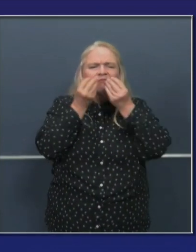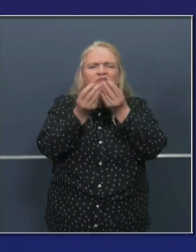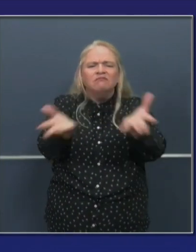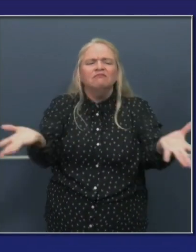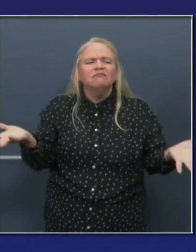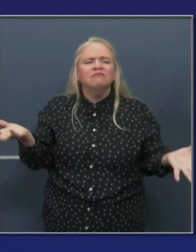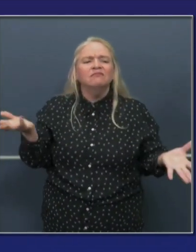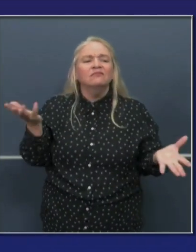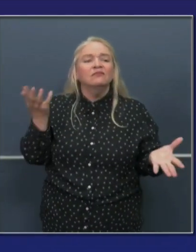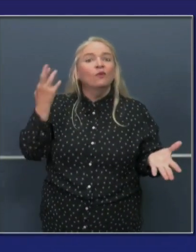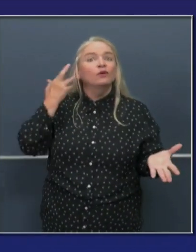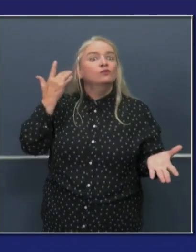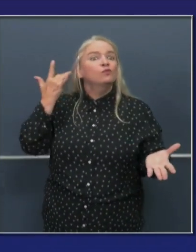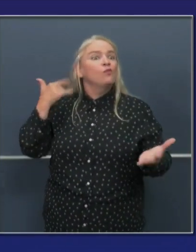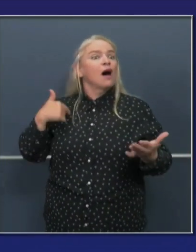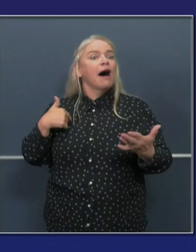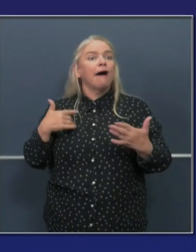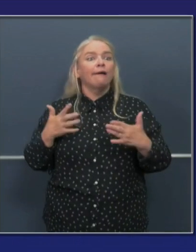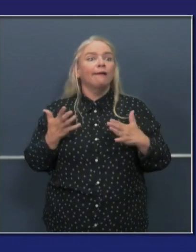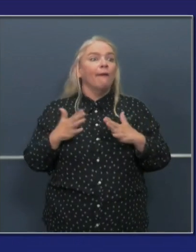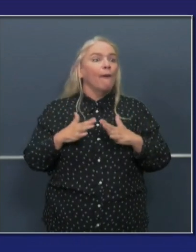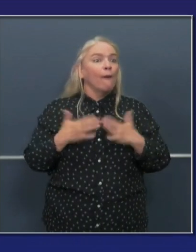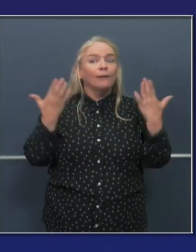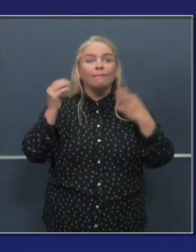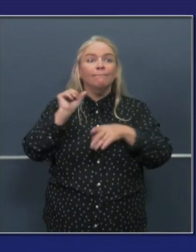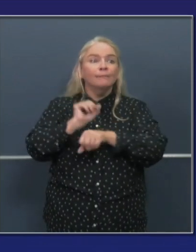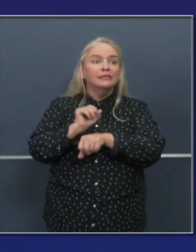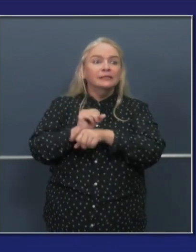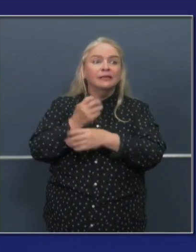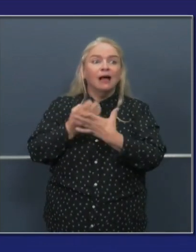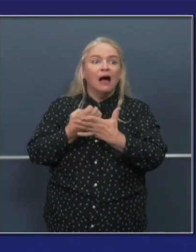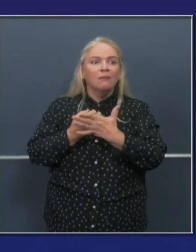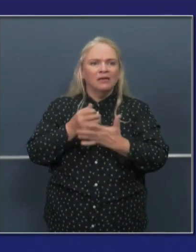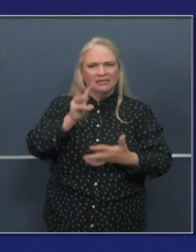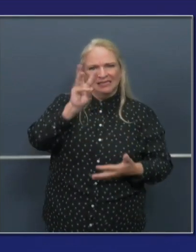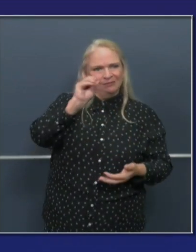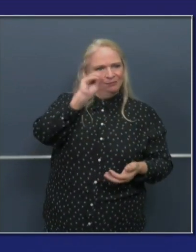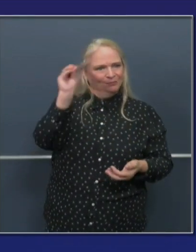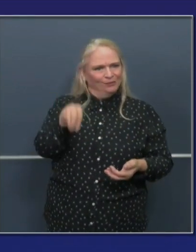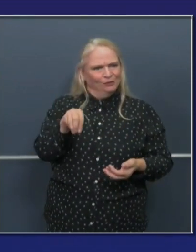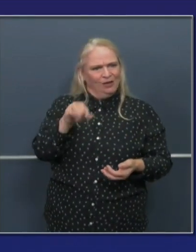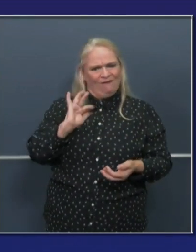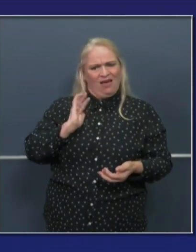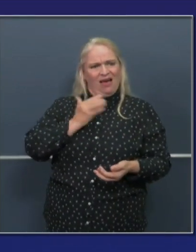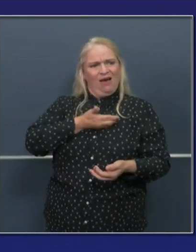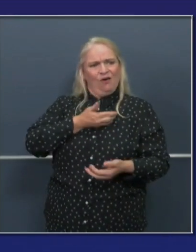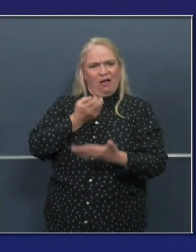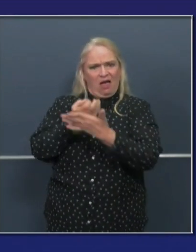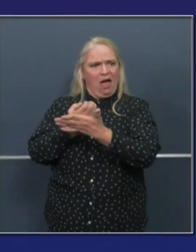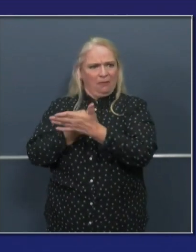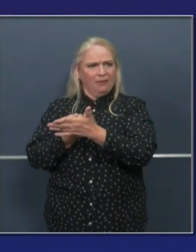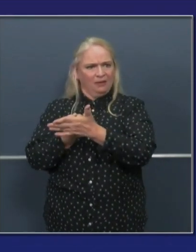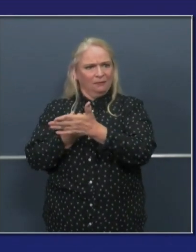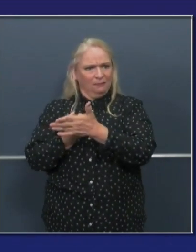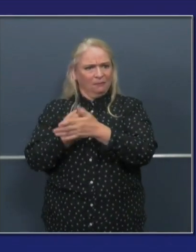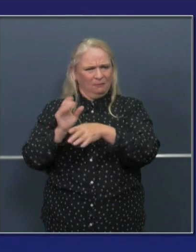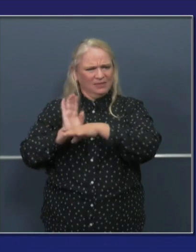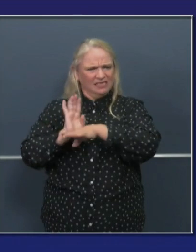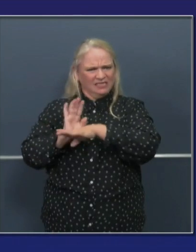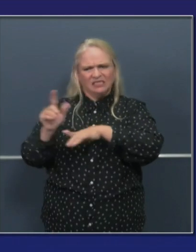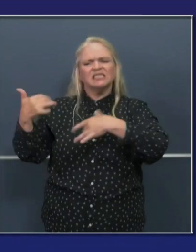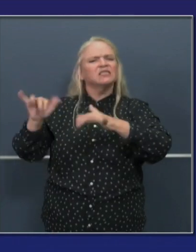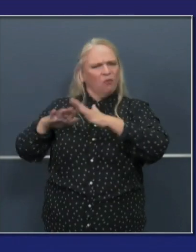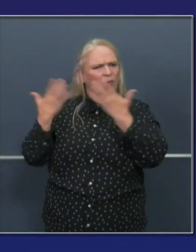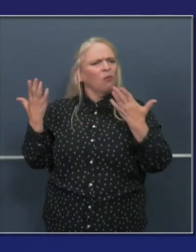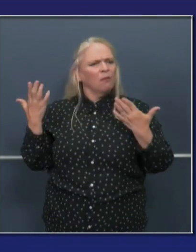economy. It's important to note 60+% of the economy never shut down in California. So when we talked about the stay-at-home order on March